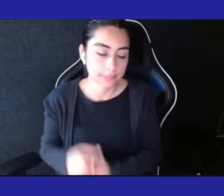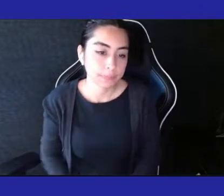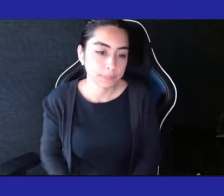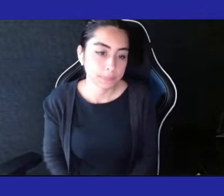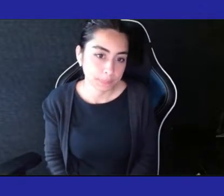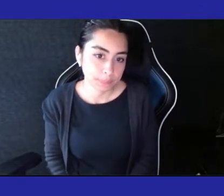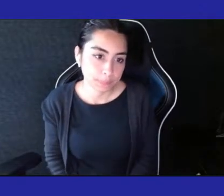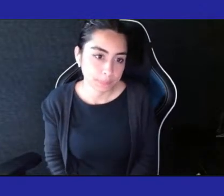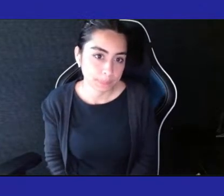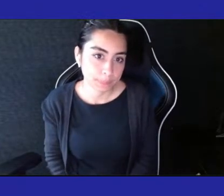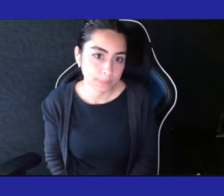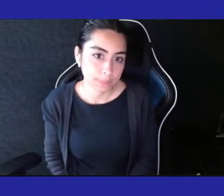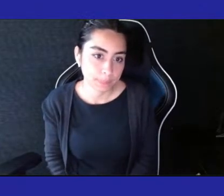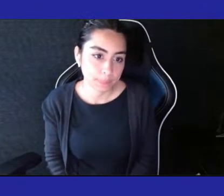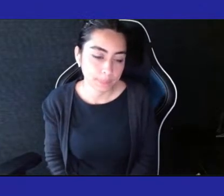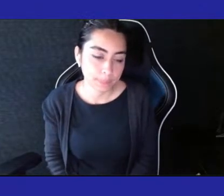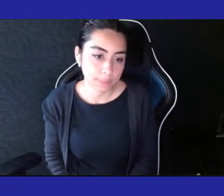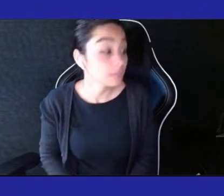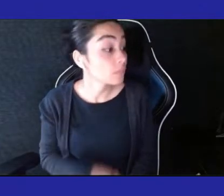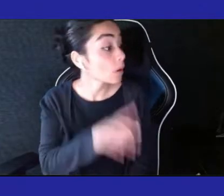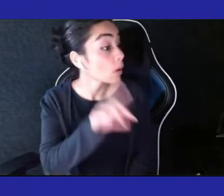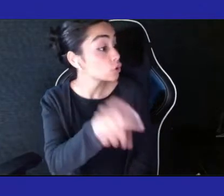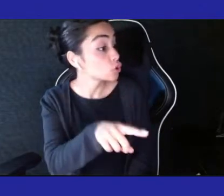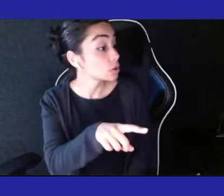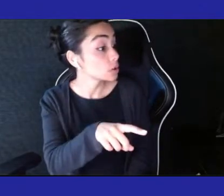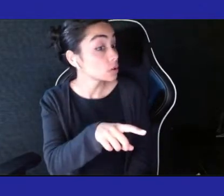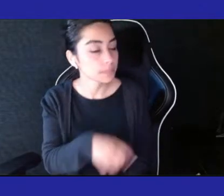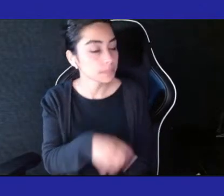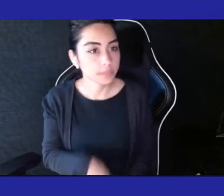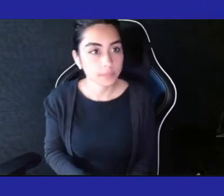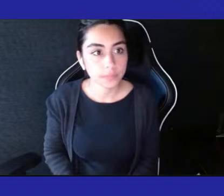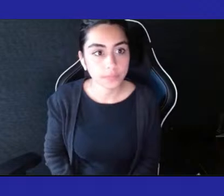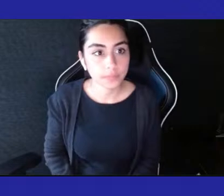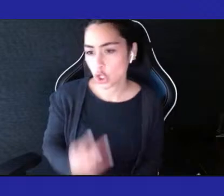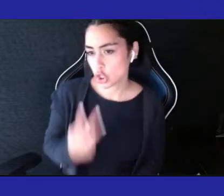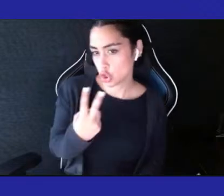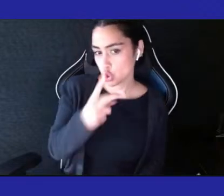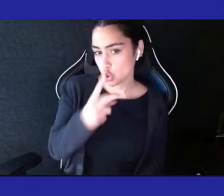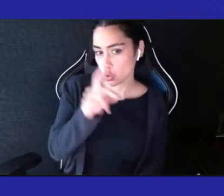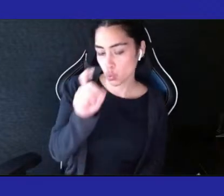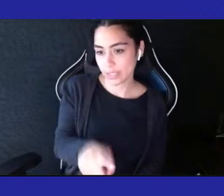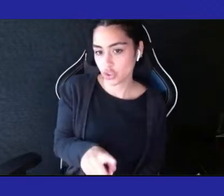Yes. I just- Questions? Yeah, I have 2 questions and a comment.